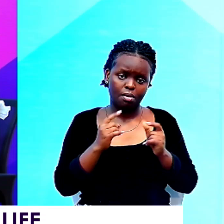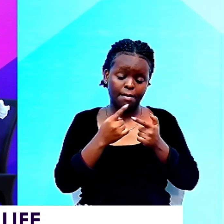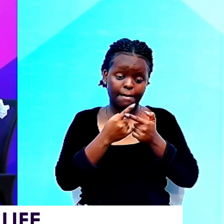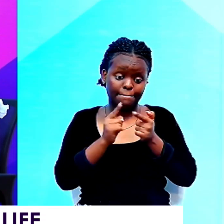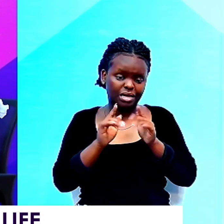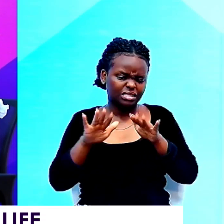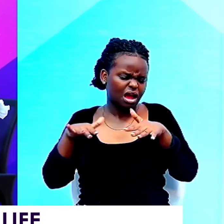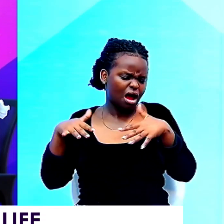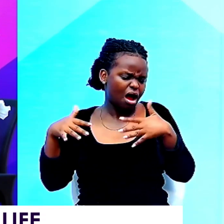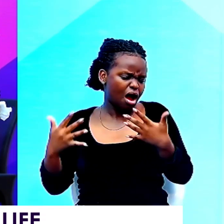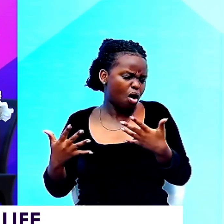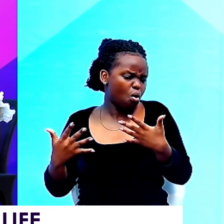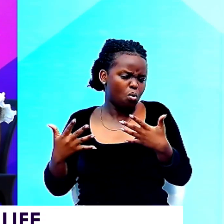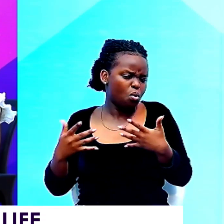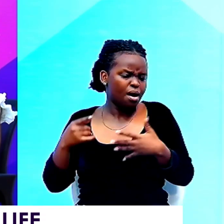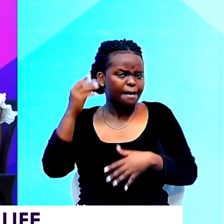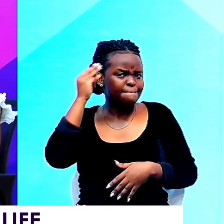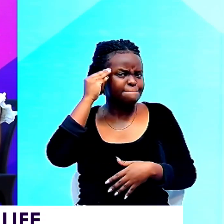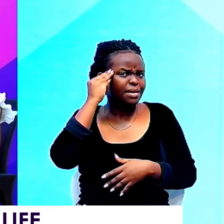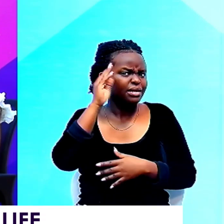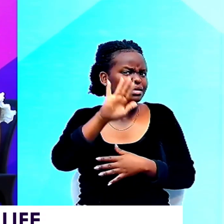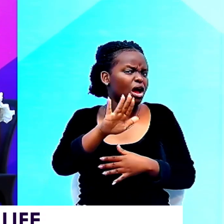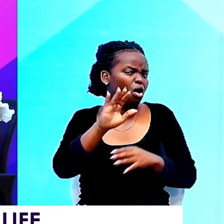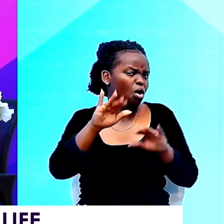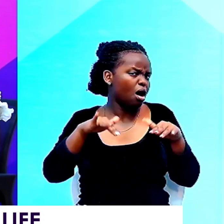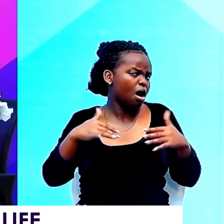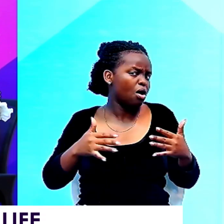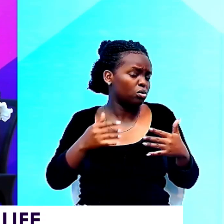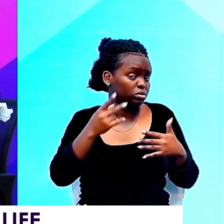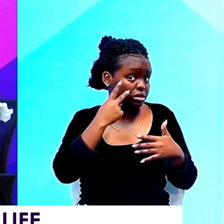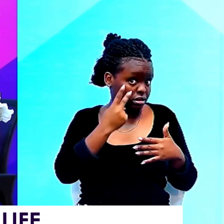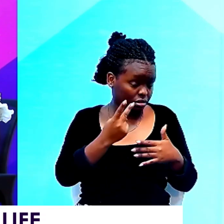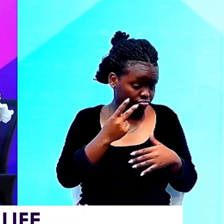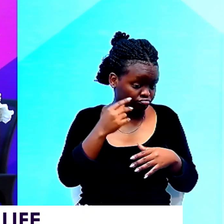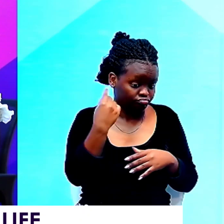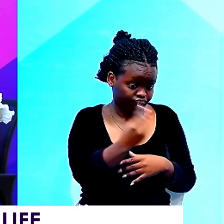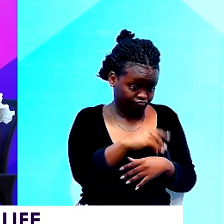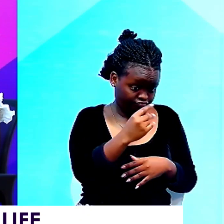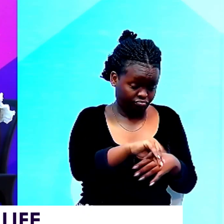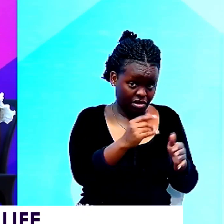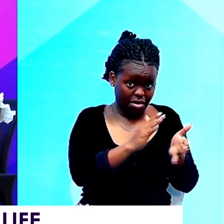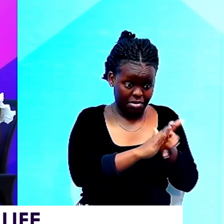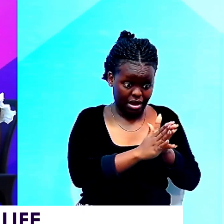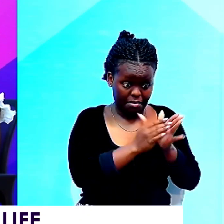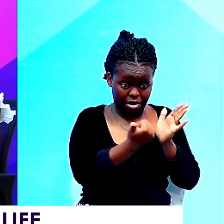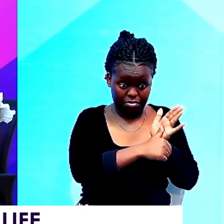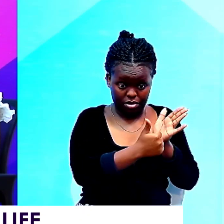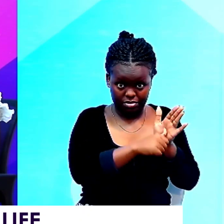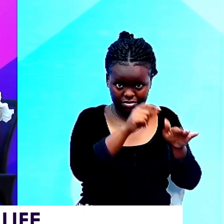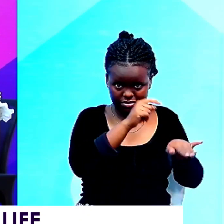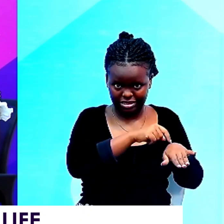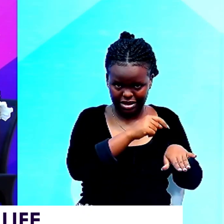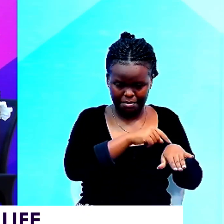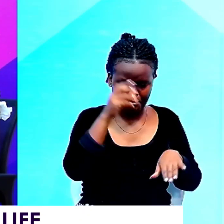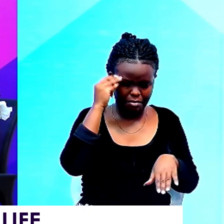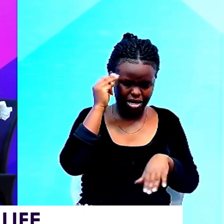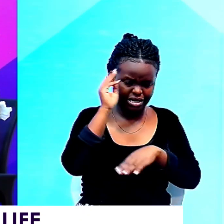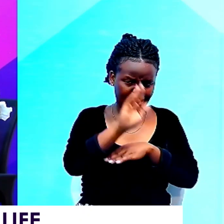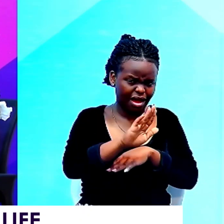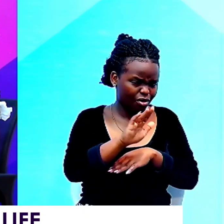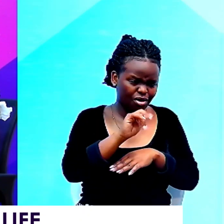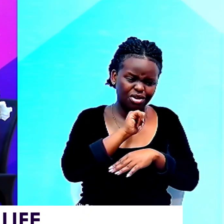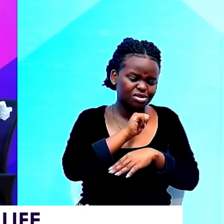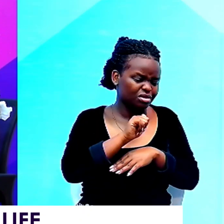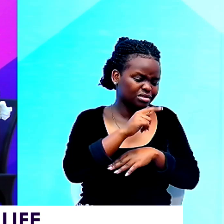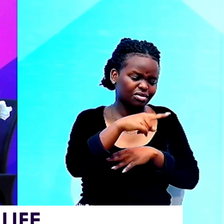how is your mind? Because you see, the rod only becomes a problem when your mind is not in the